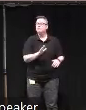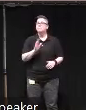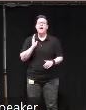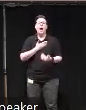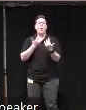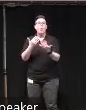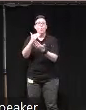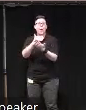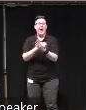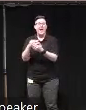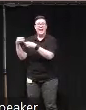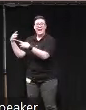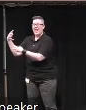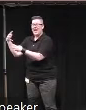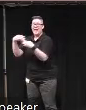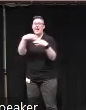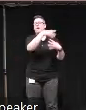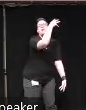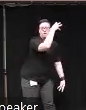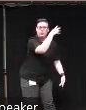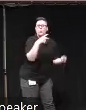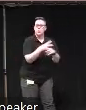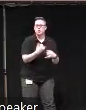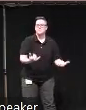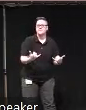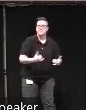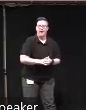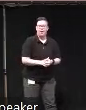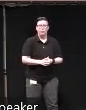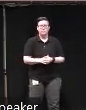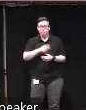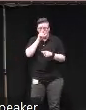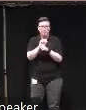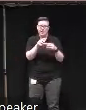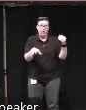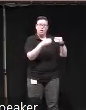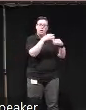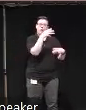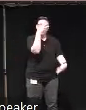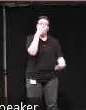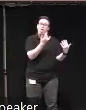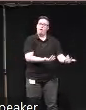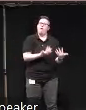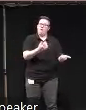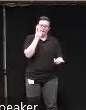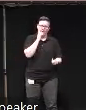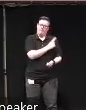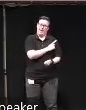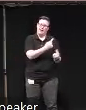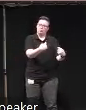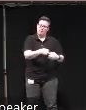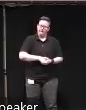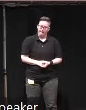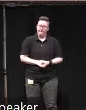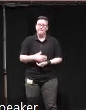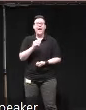list has definitely not gotten shorter. It seems to be getting longer. And the rapid growth in the